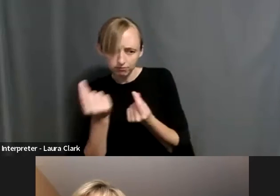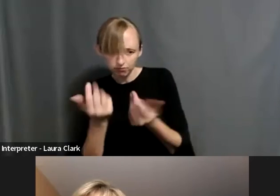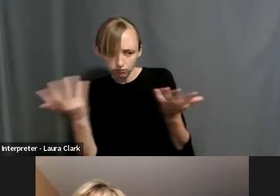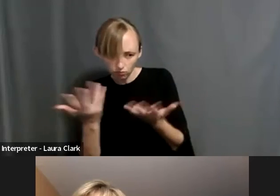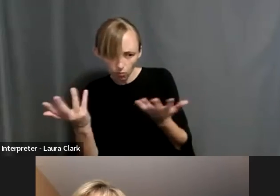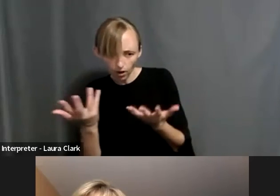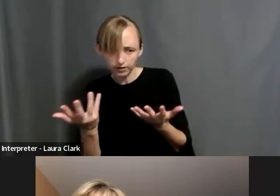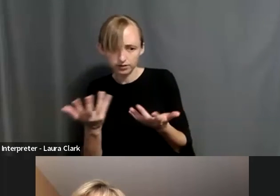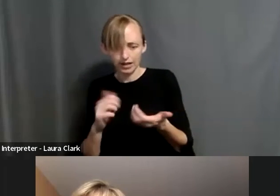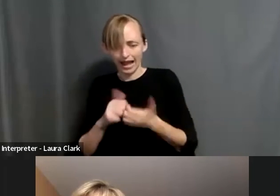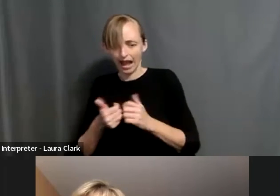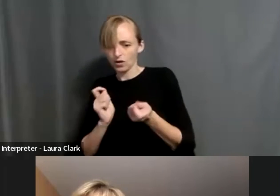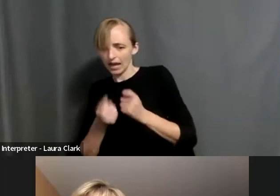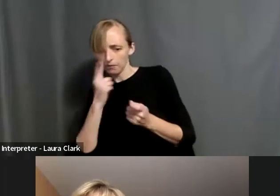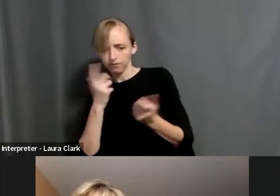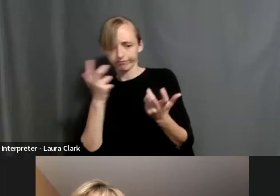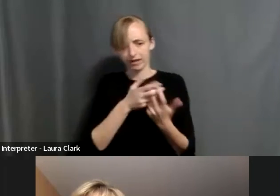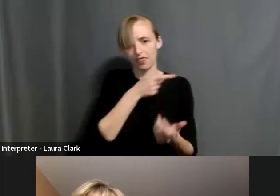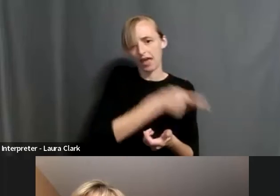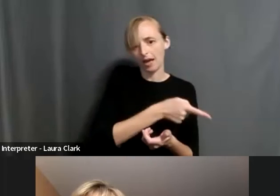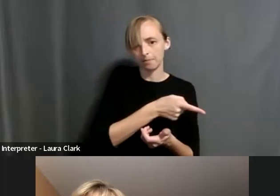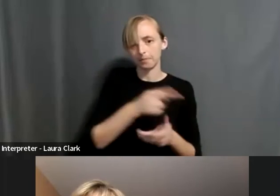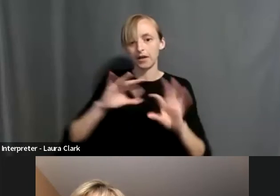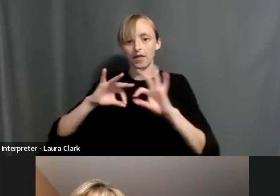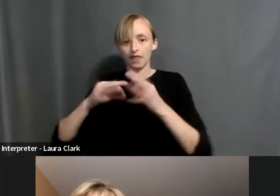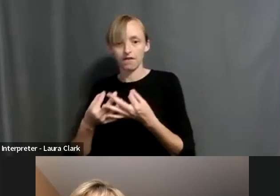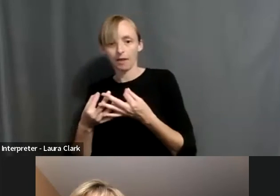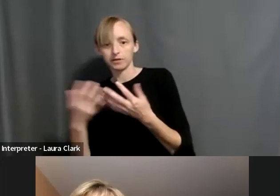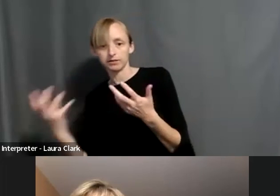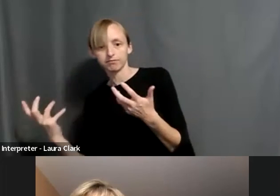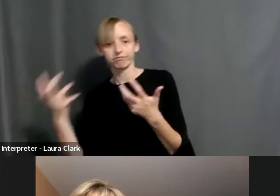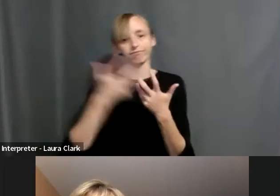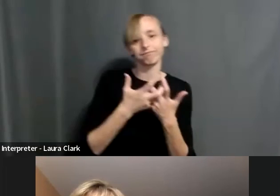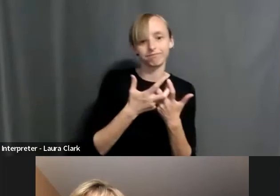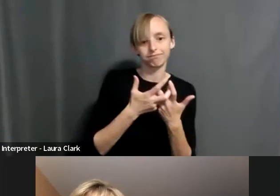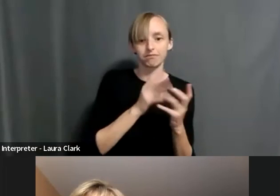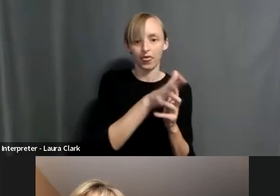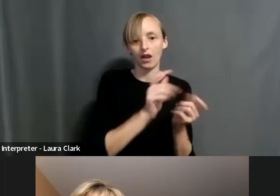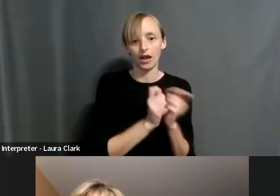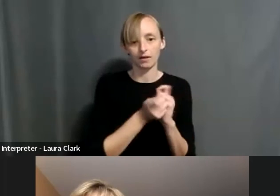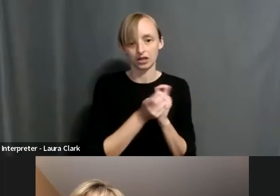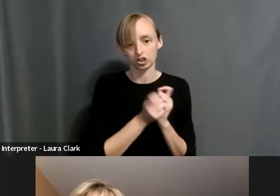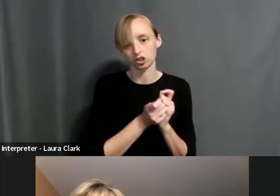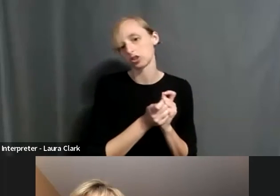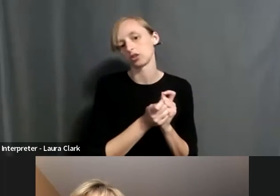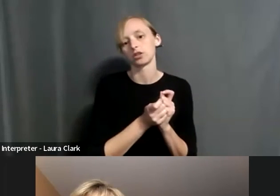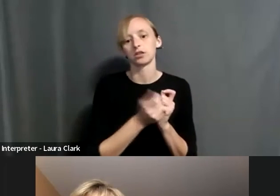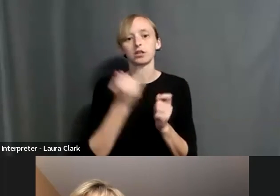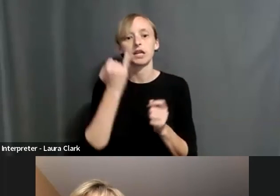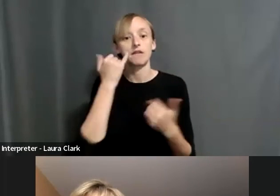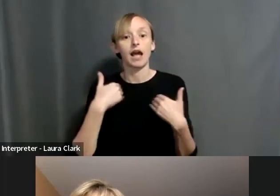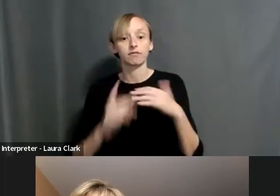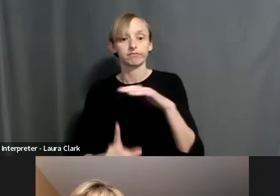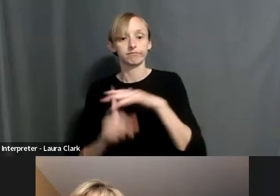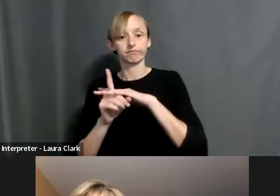you need to do to adapt it, and then have the family just kind of go along with that adaptation. And if there's a clinic